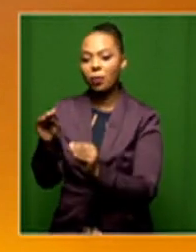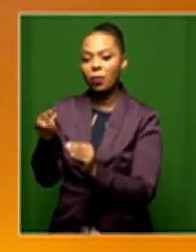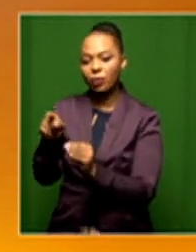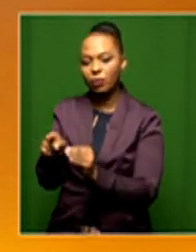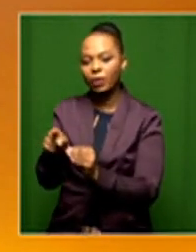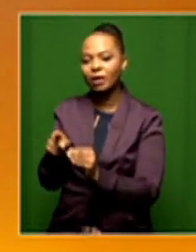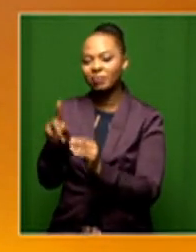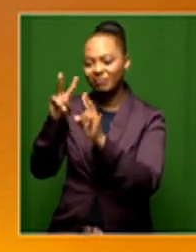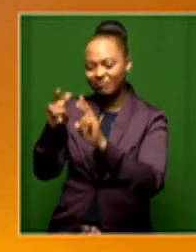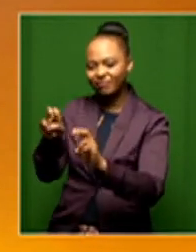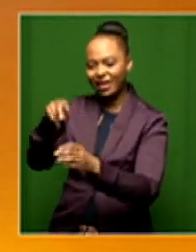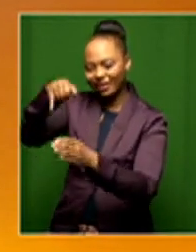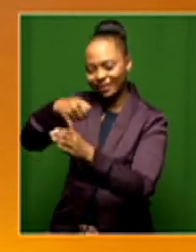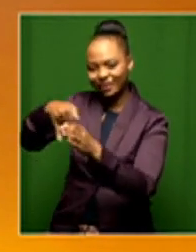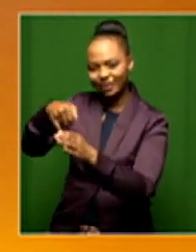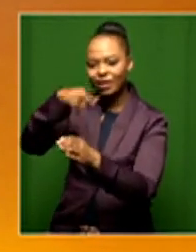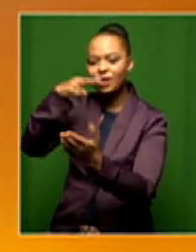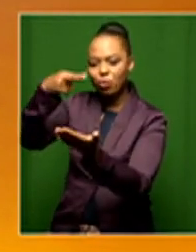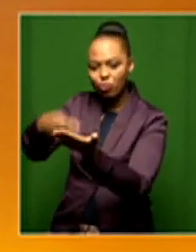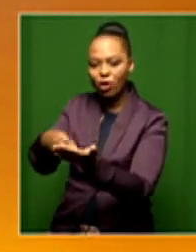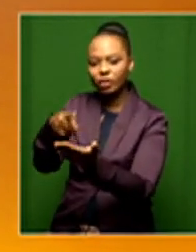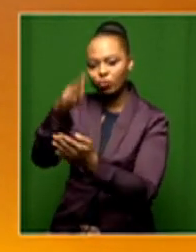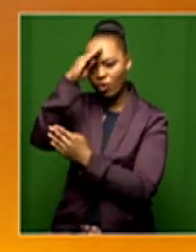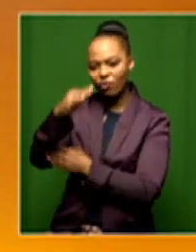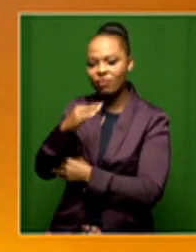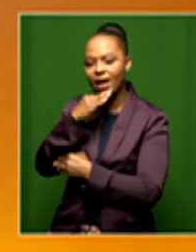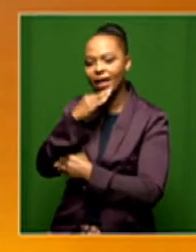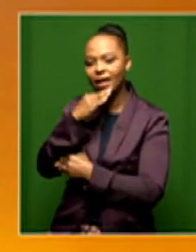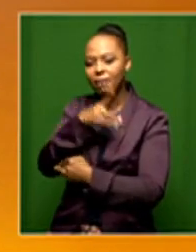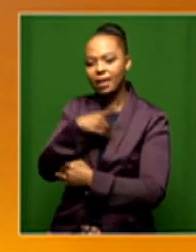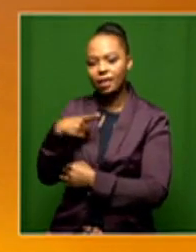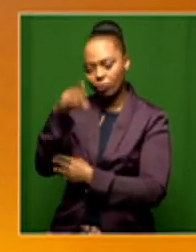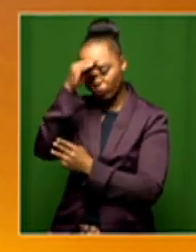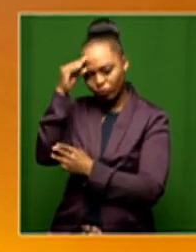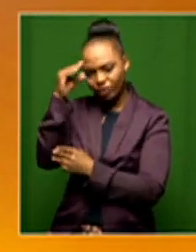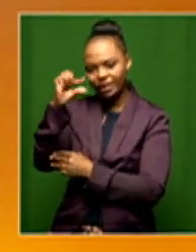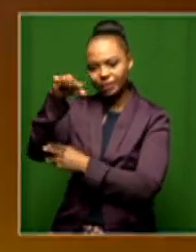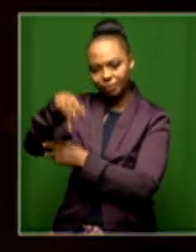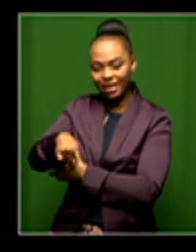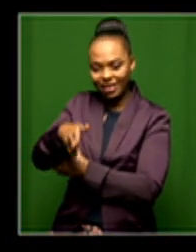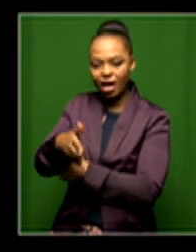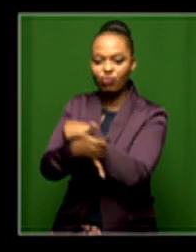that interim report on the racial profiling of medical practitioners in the country. So we leave it there. Let's quickly look